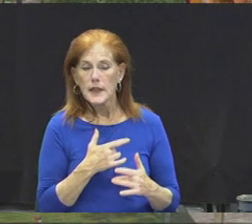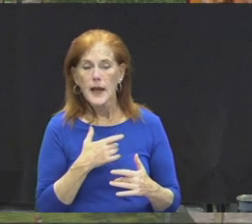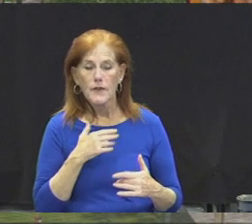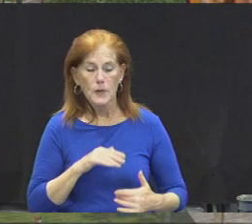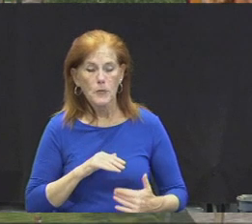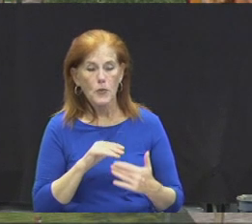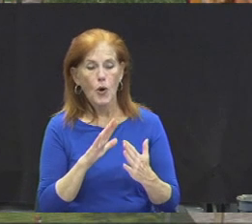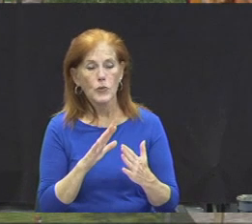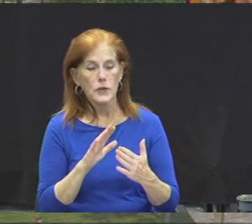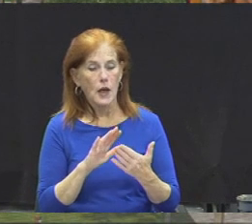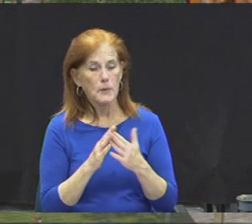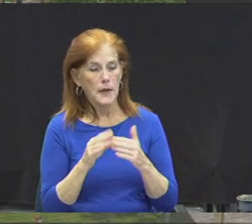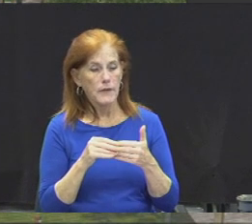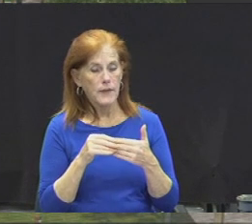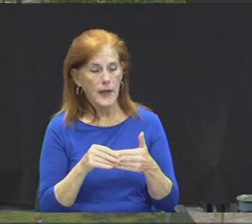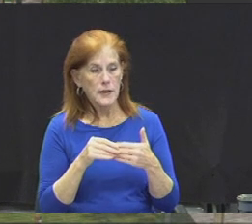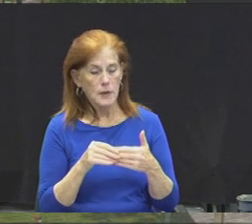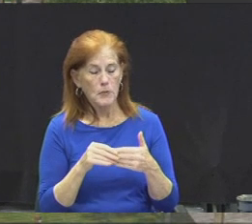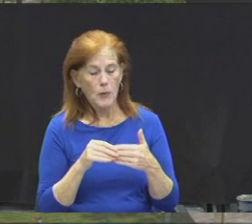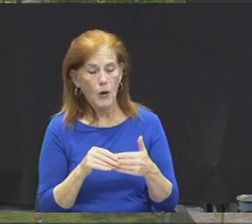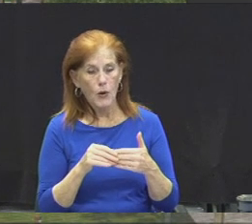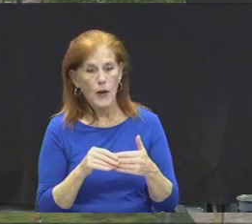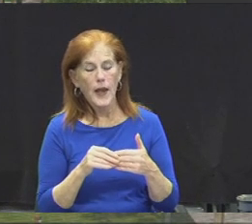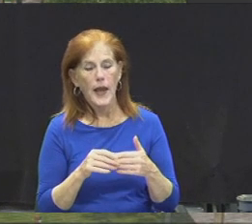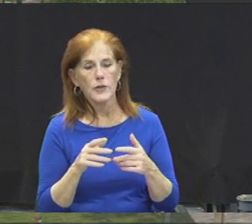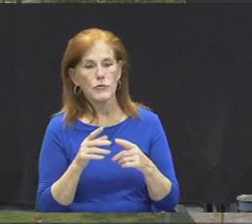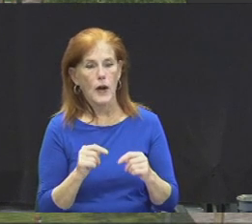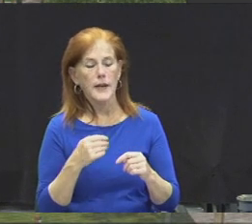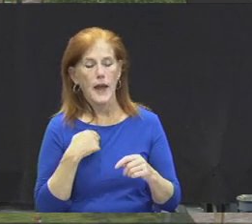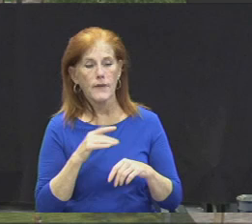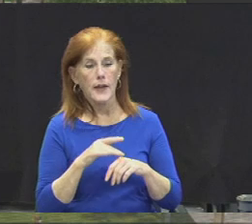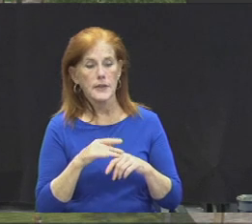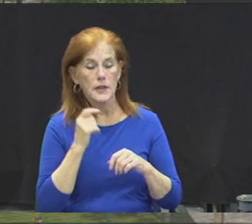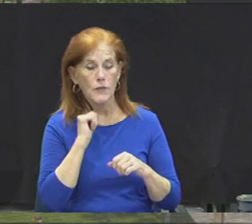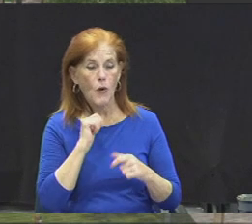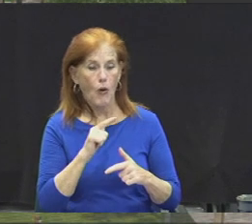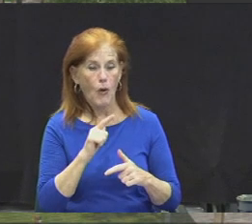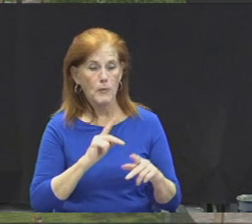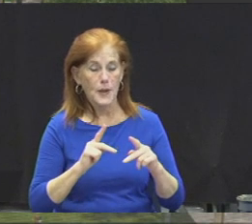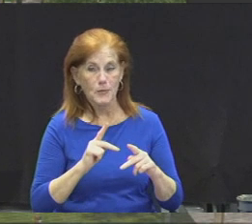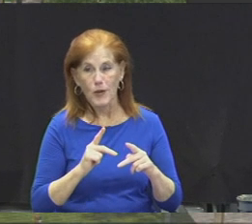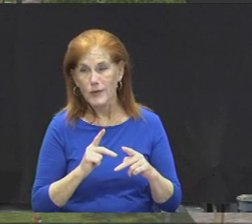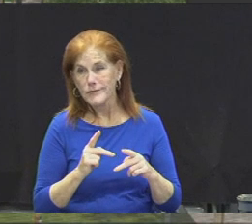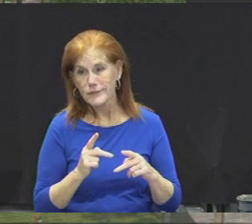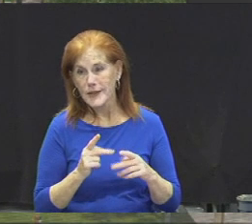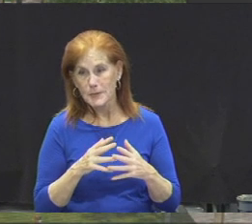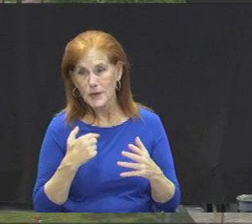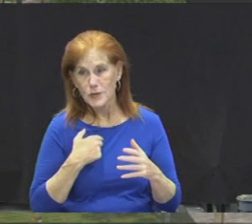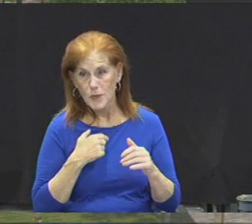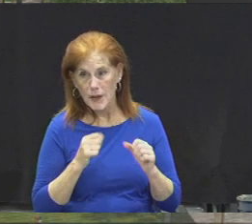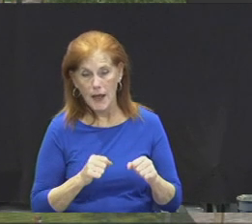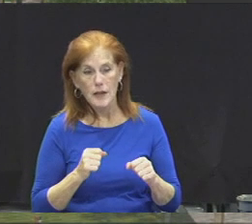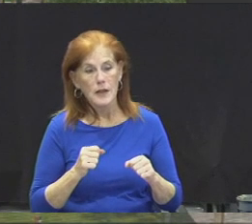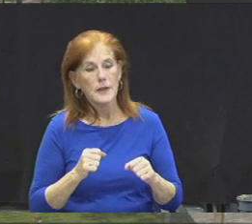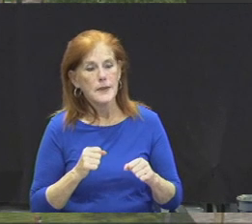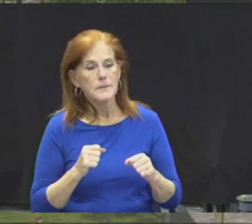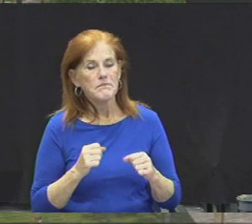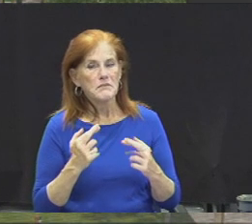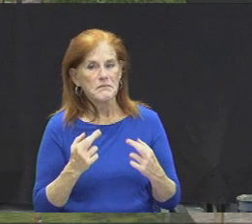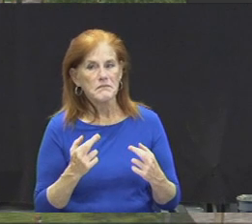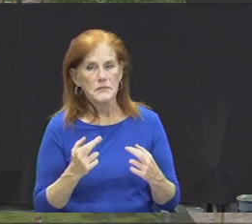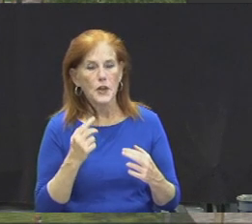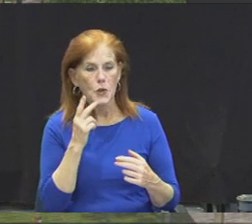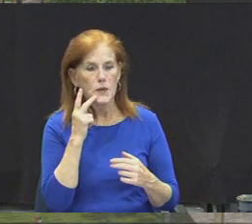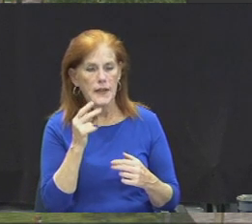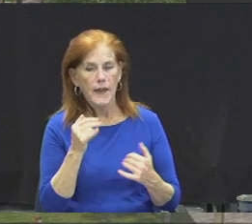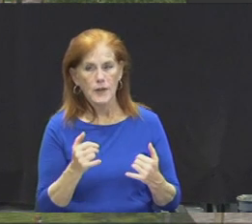of flexibility and as universal access as we can make for a project. So hopefully those things will come through in the presentation